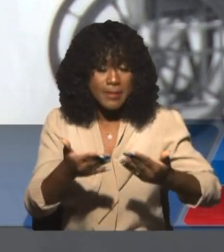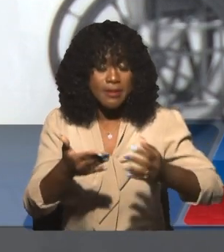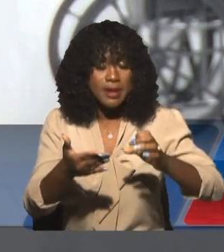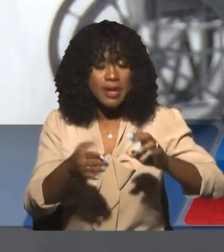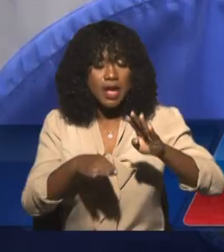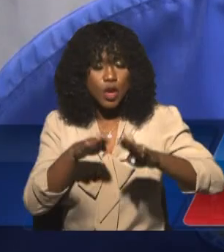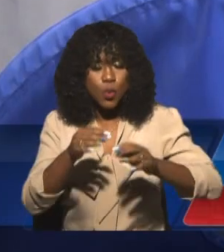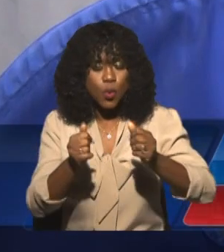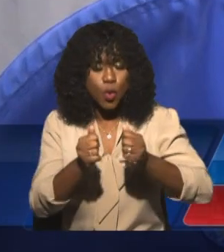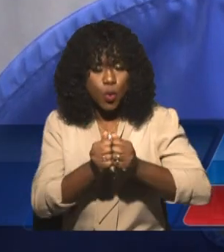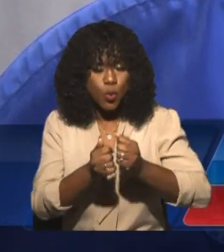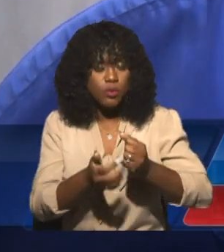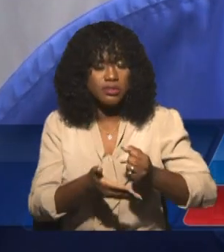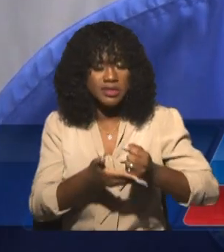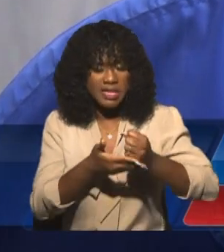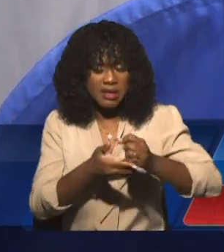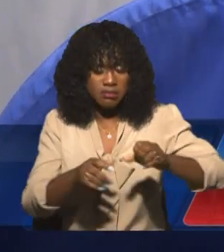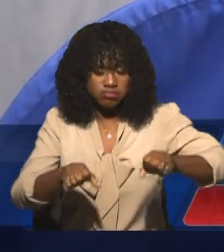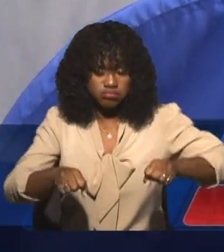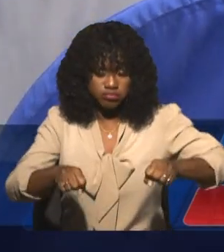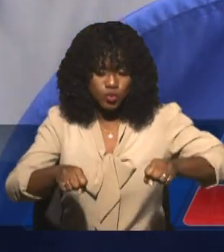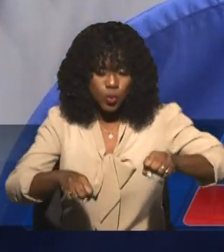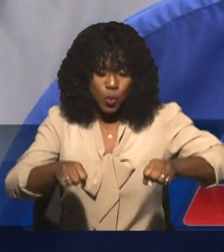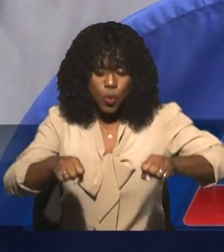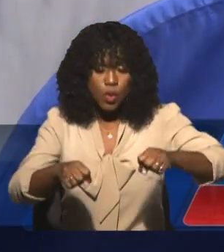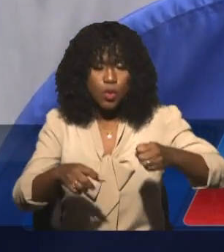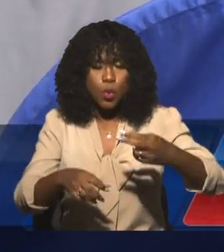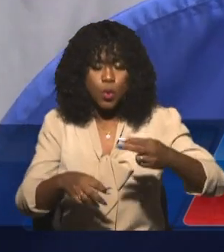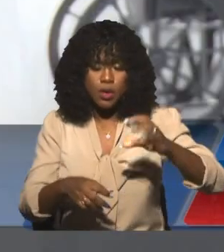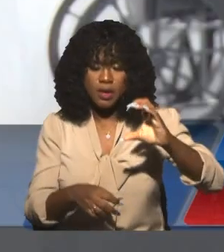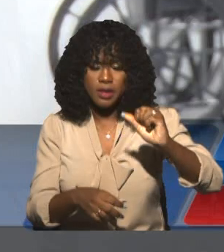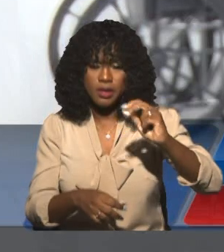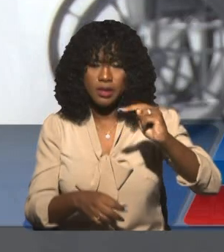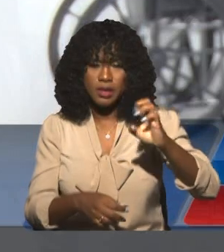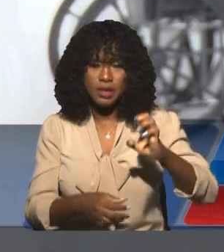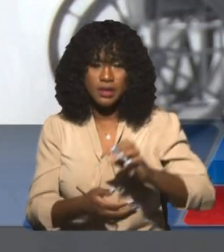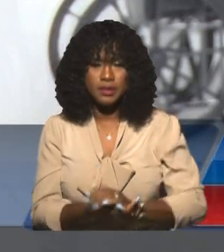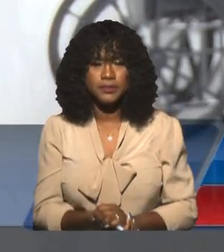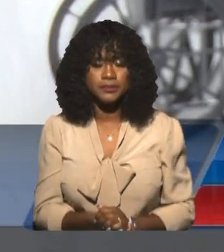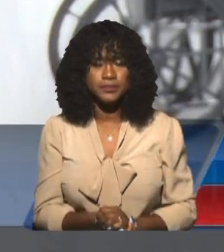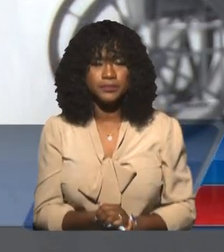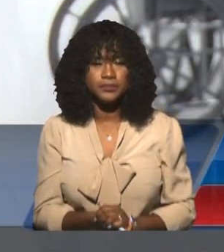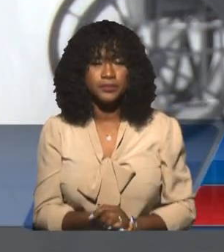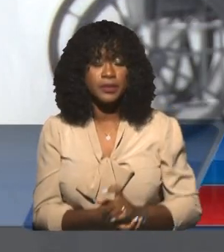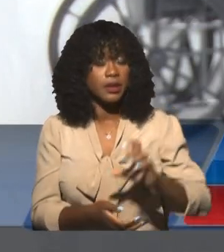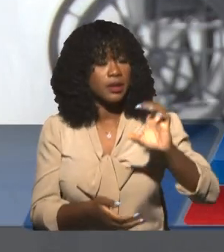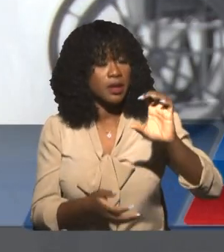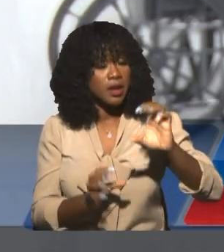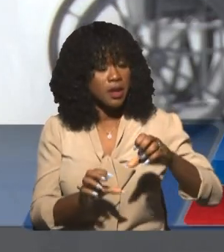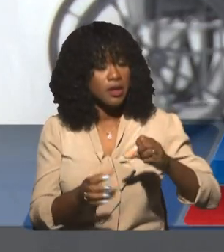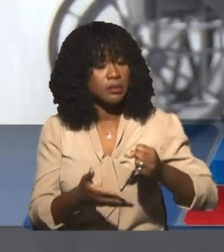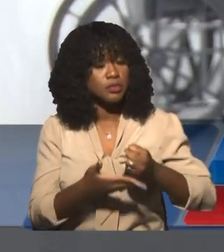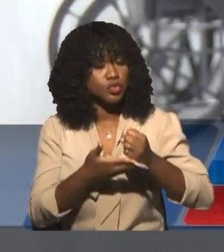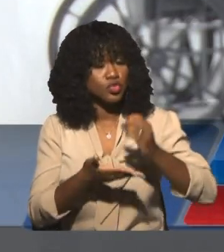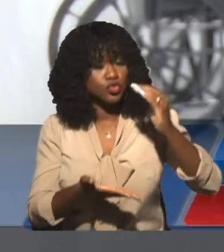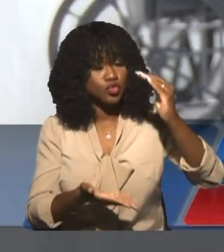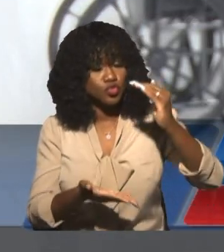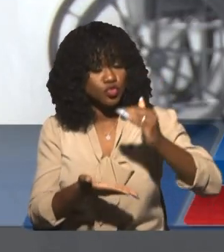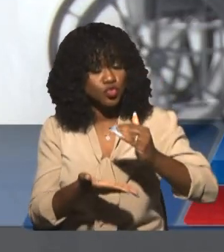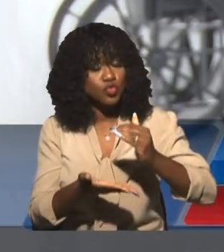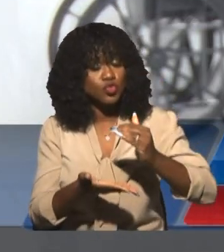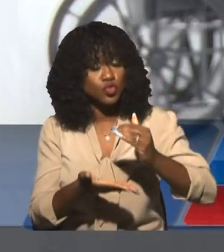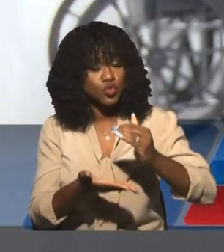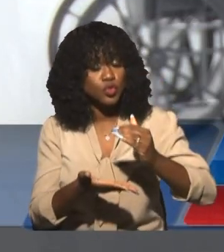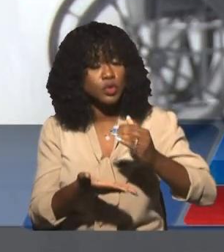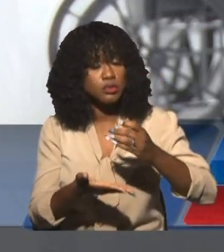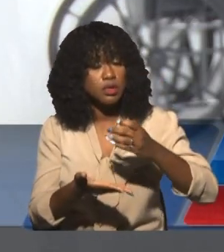with a cane. So is it really effective in anti-aging? It actually can be used to reduce or reverse aging. It